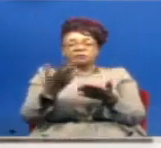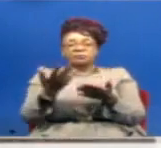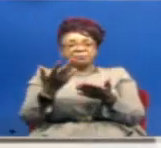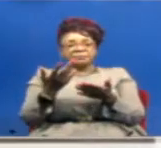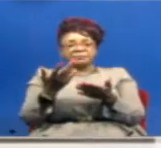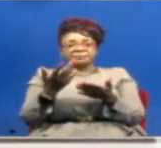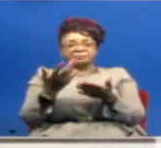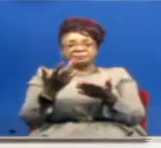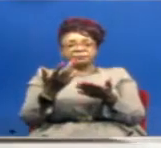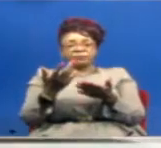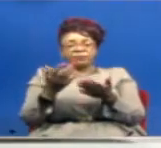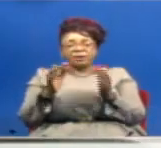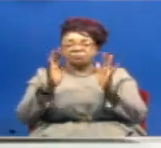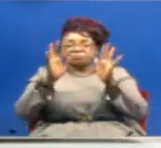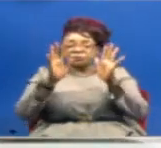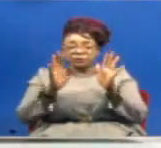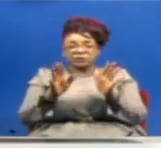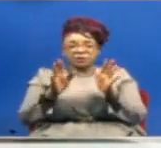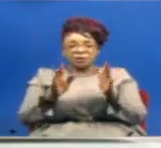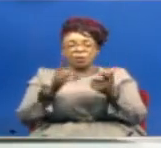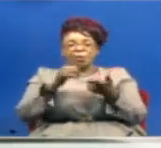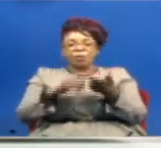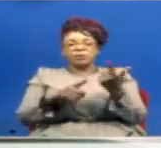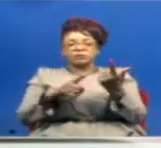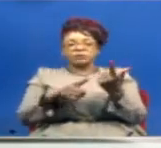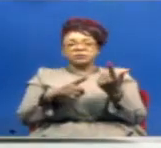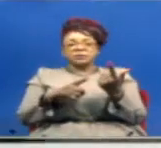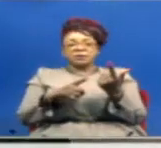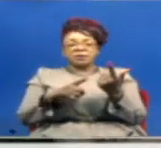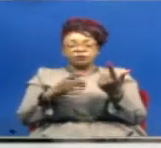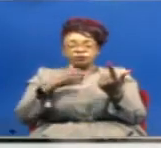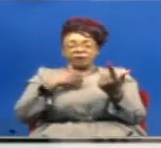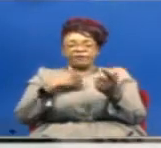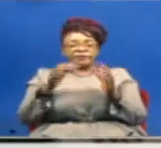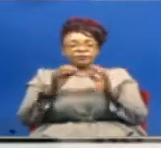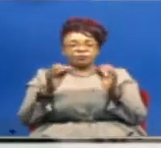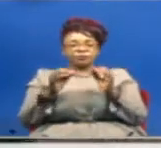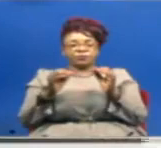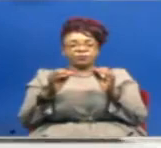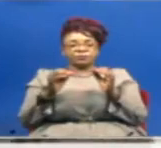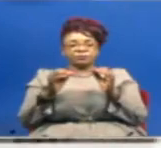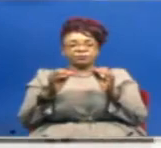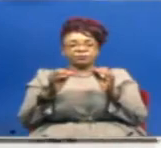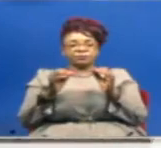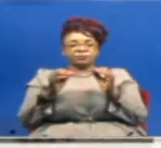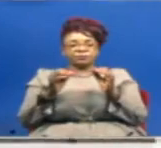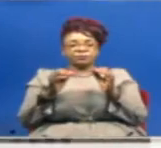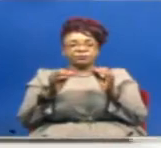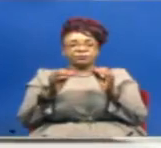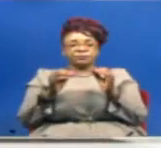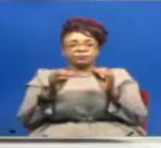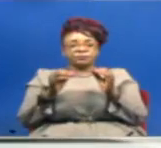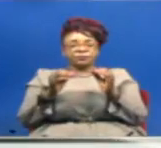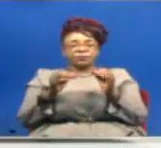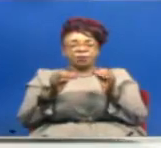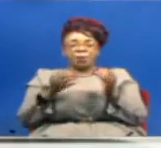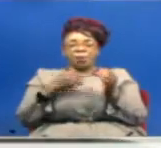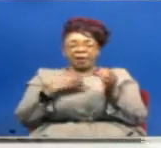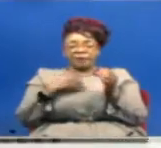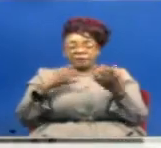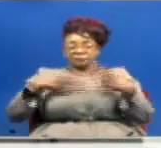What matters is what you do with the little that you have. There are people earning millions of shillings